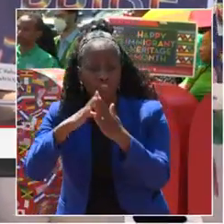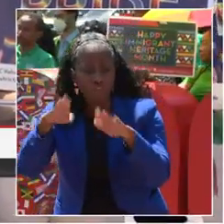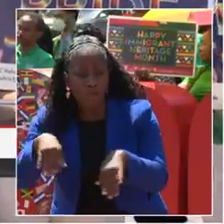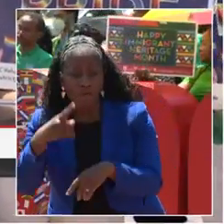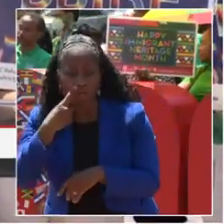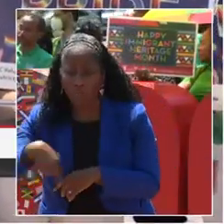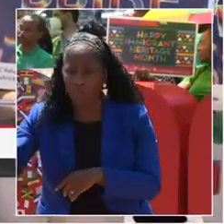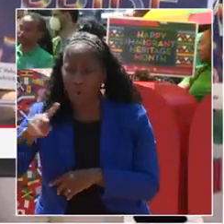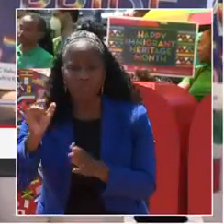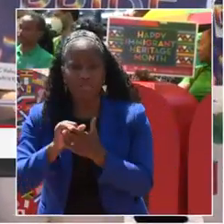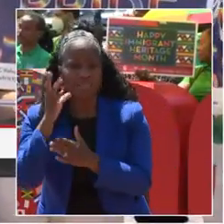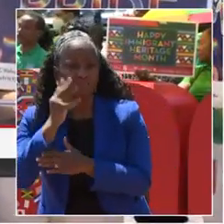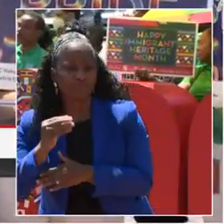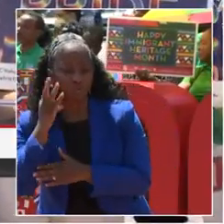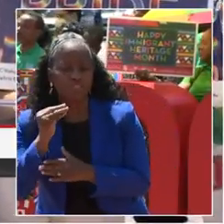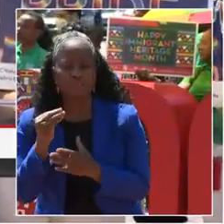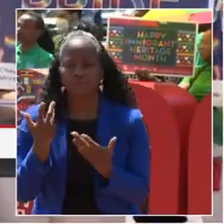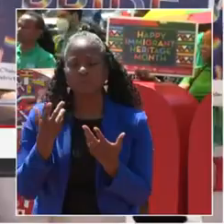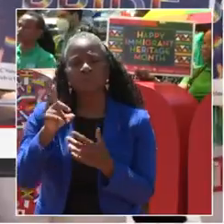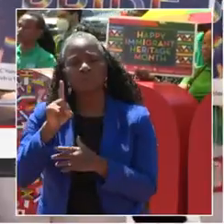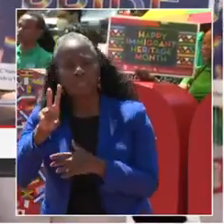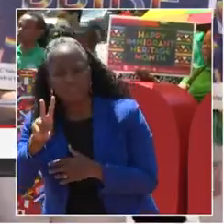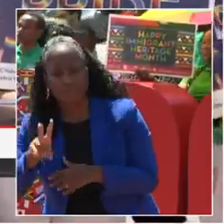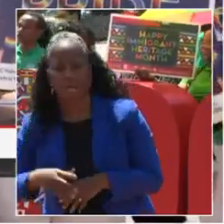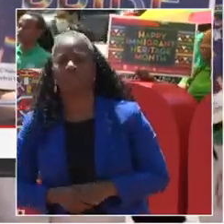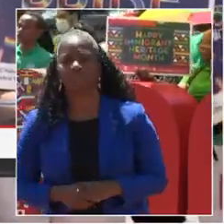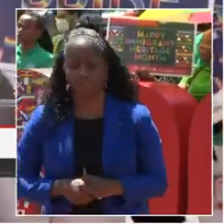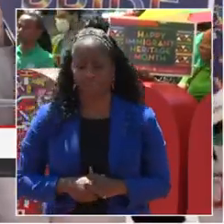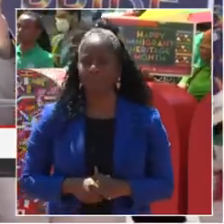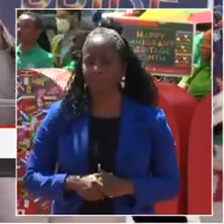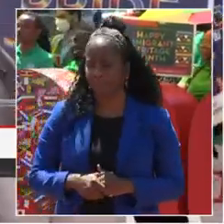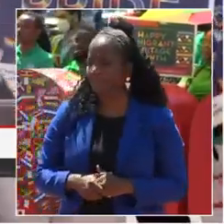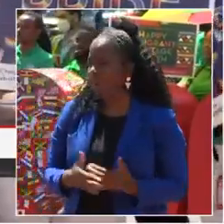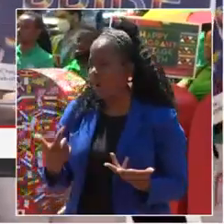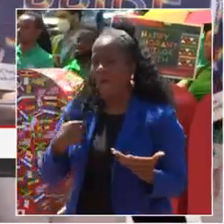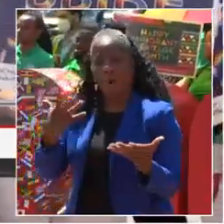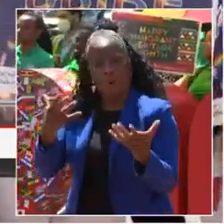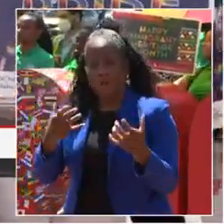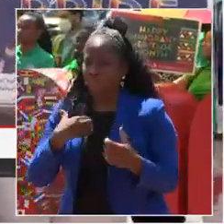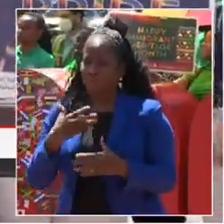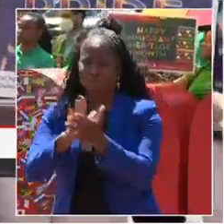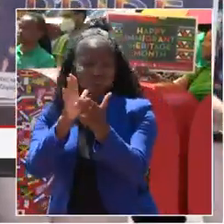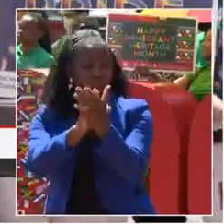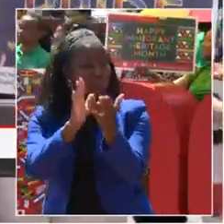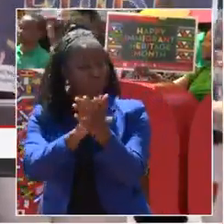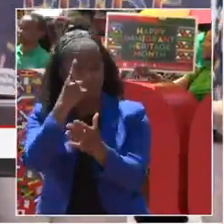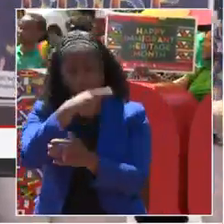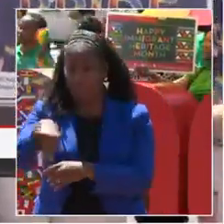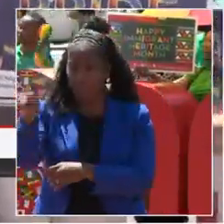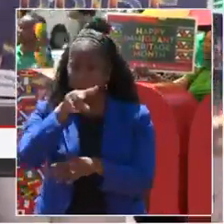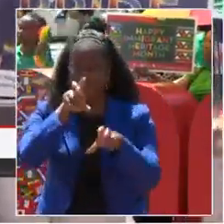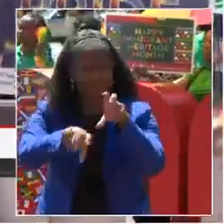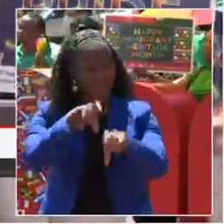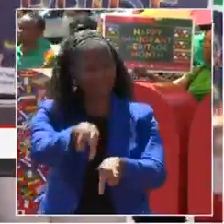those experiencing intimate partner violence and domestic violence. So I want to get a shout out for those investments.